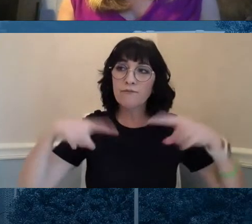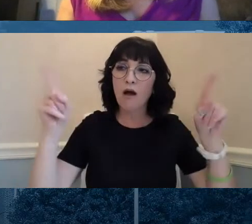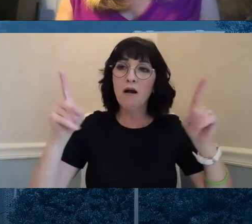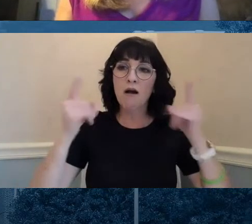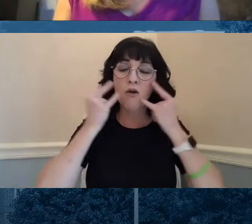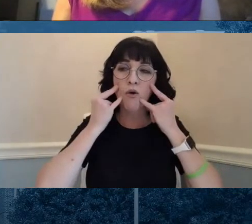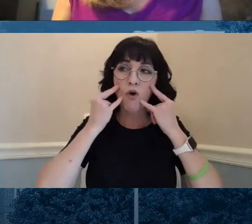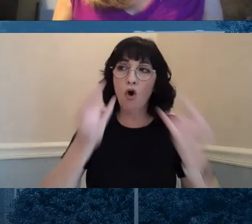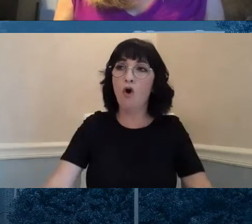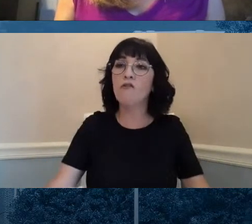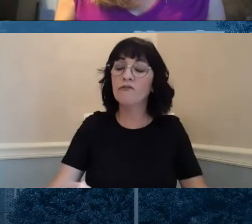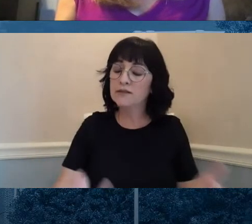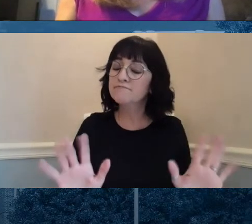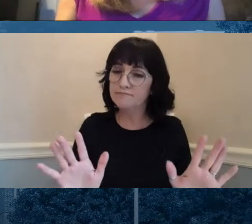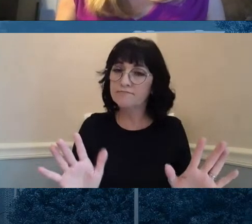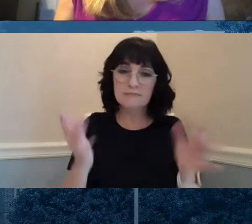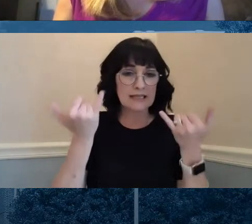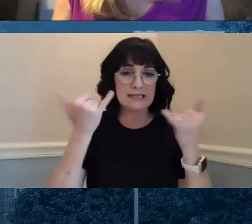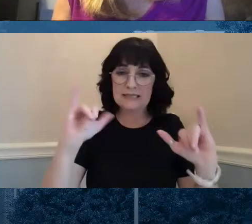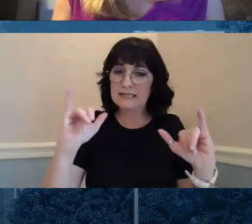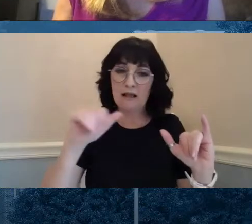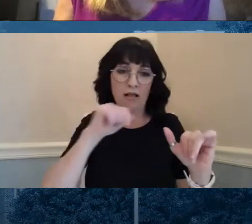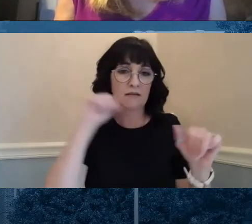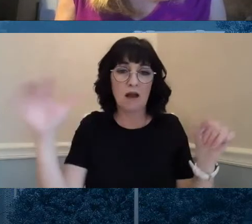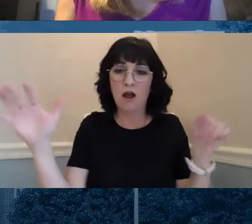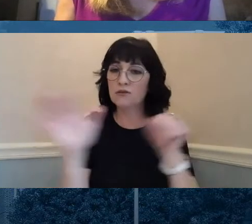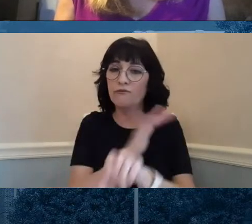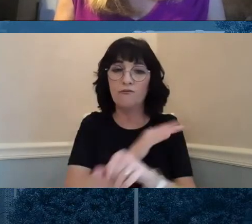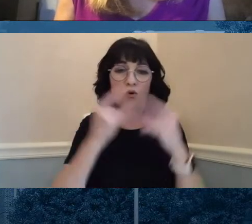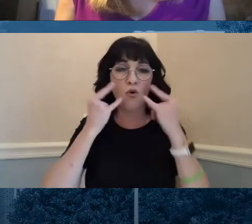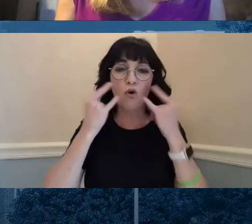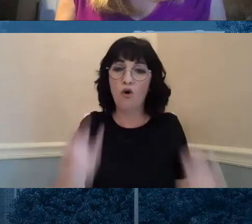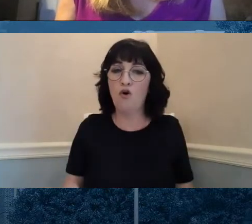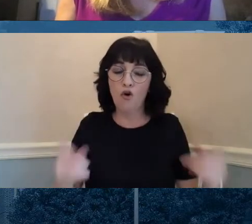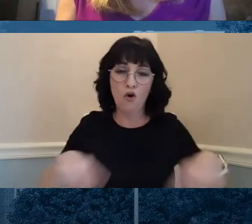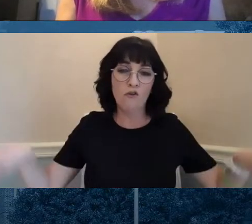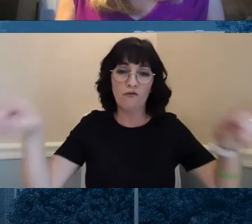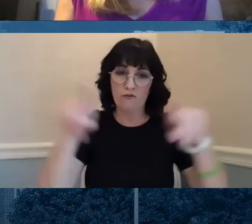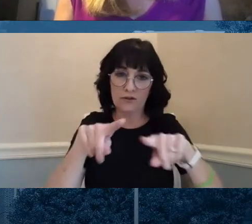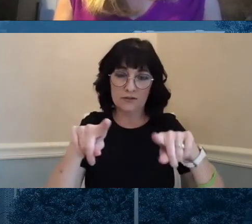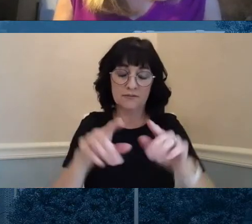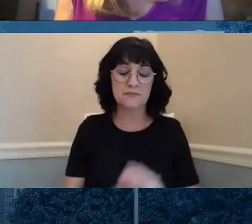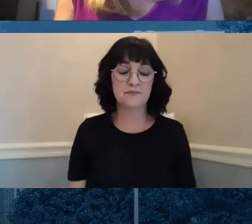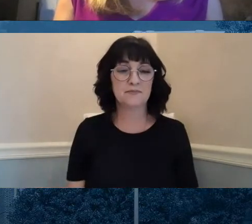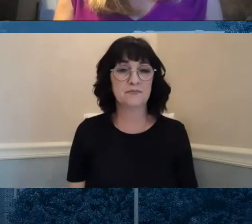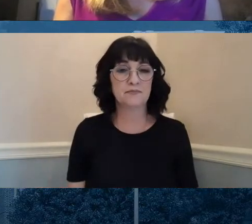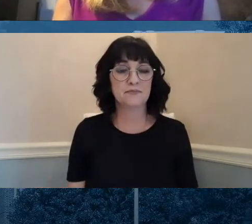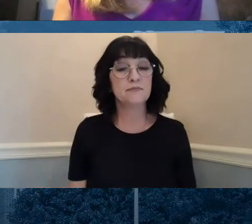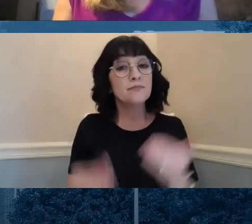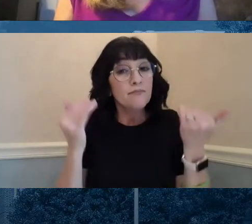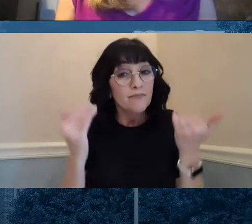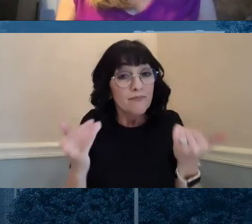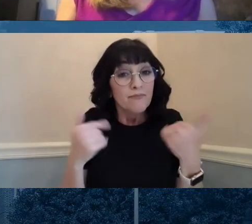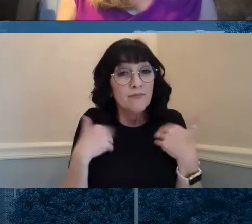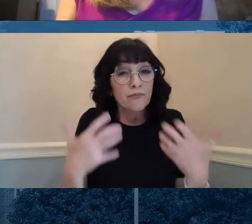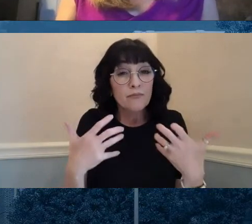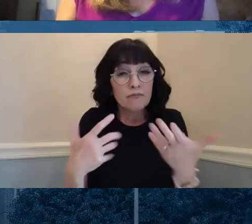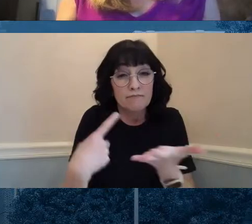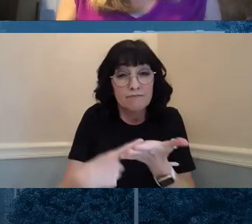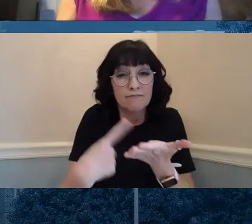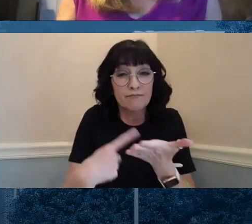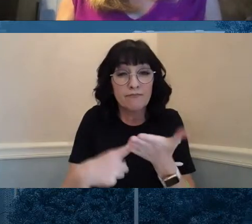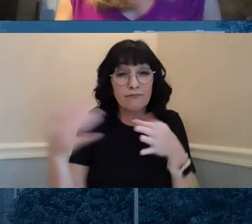on. Let's talk about vaccination openings. That more good news is that it has